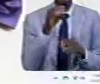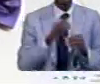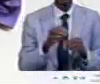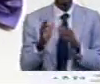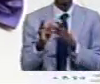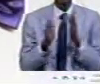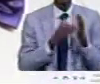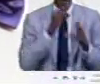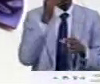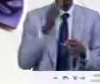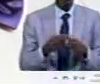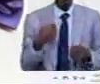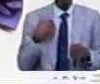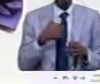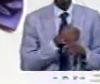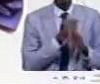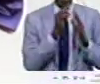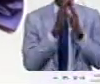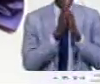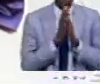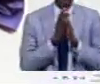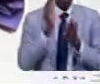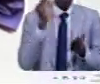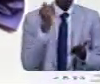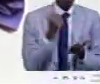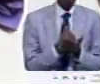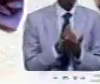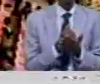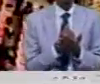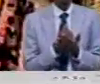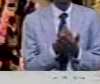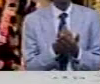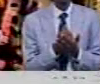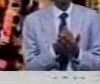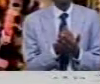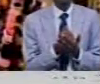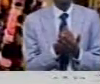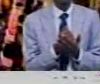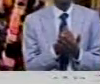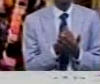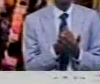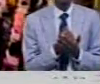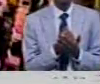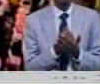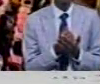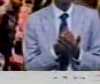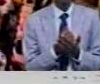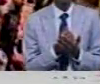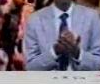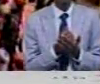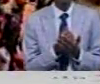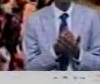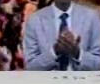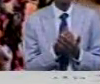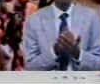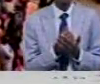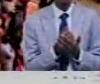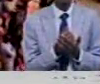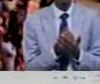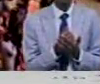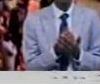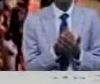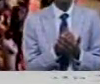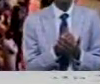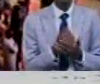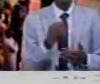The offering bag is still being passed around. You can signify, and then you drop your offering. In Jesus' name we